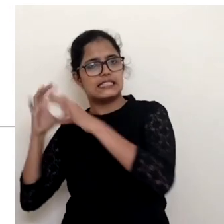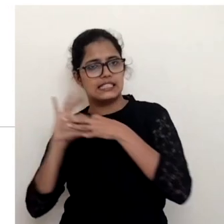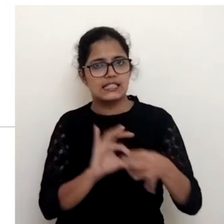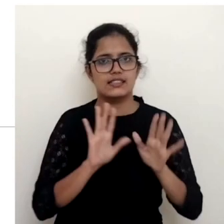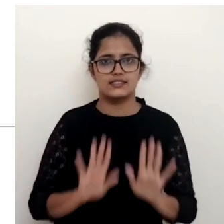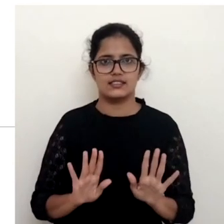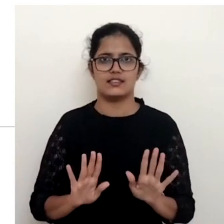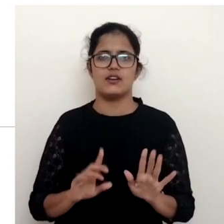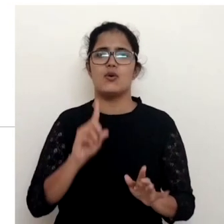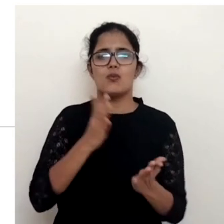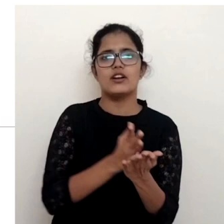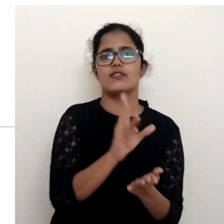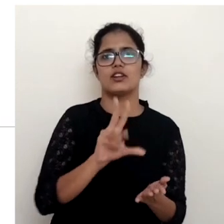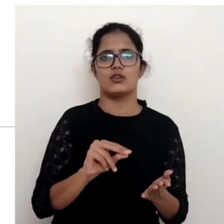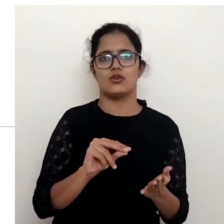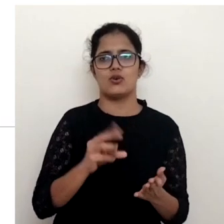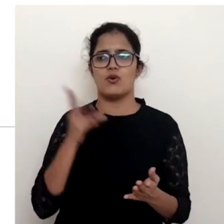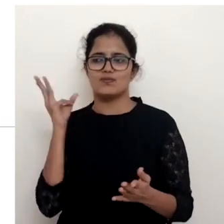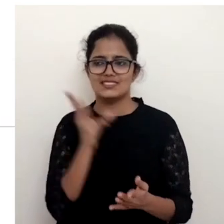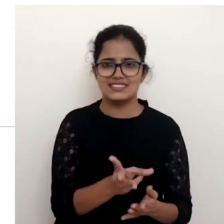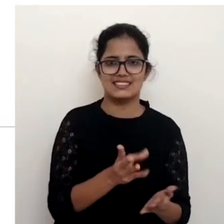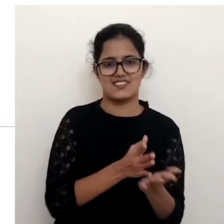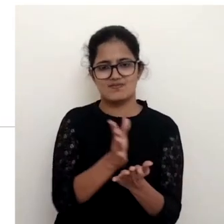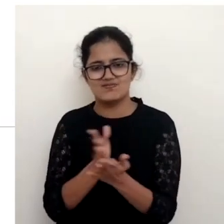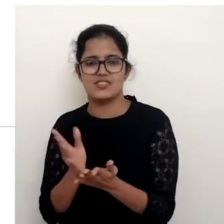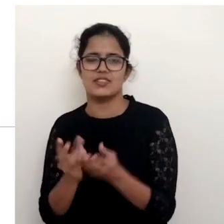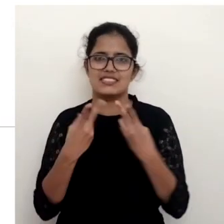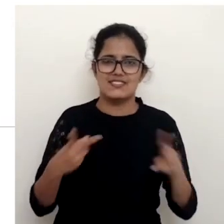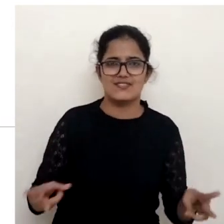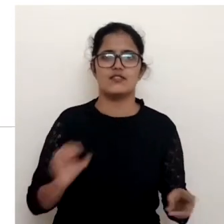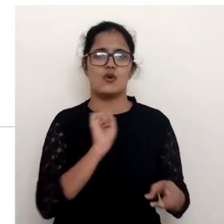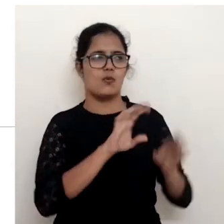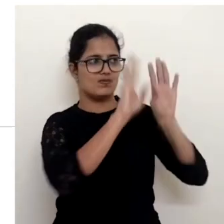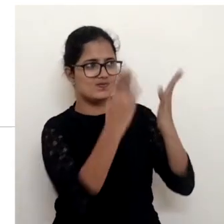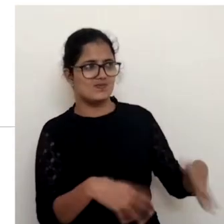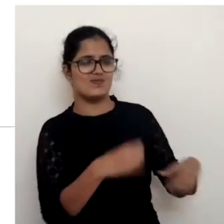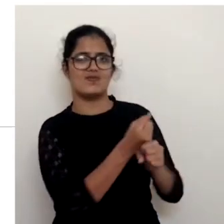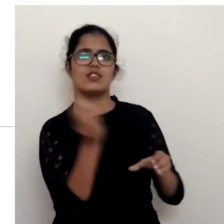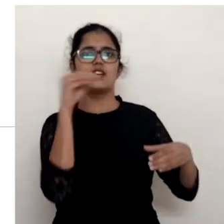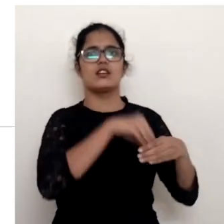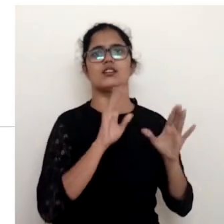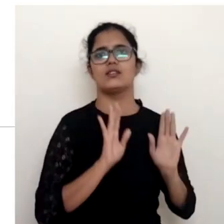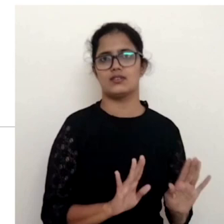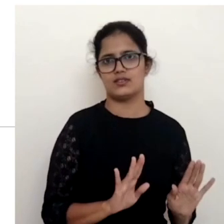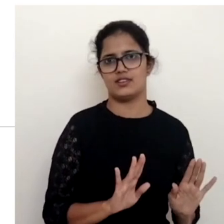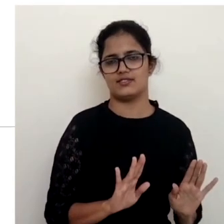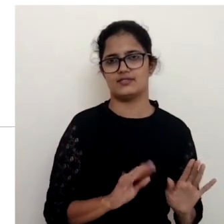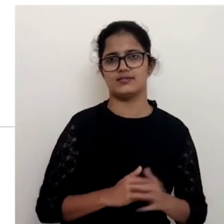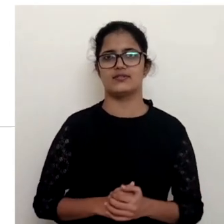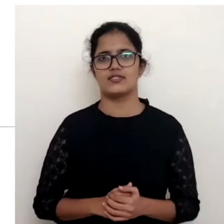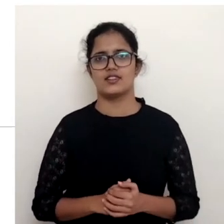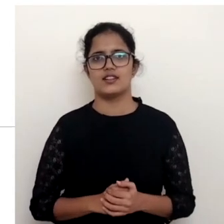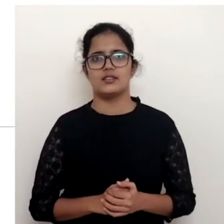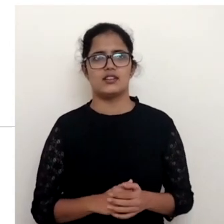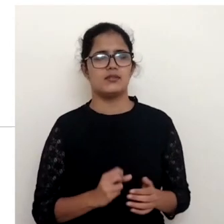but marries that with a crafting sensibility. And then you have classical iconography. So she's really